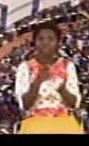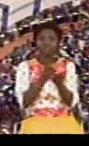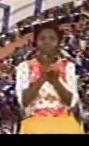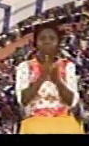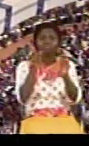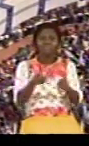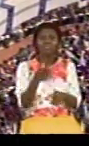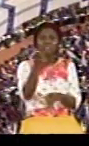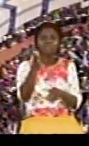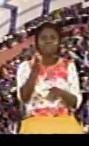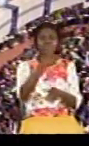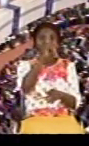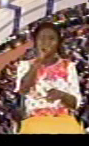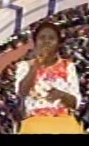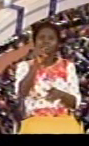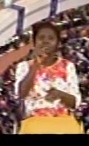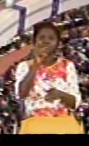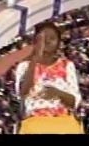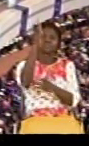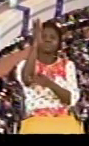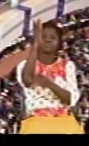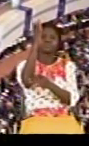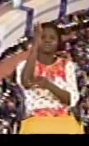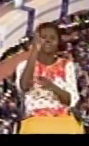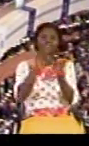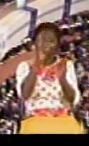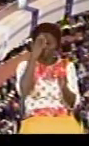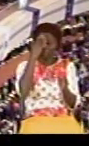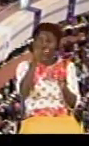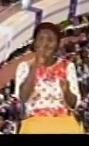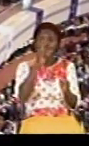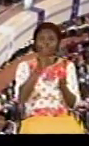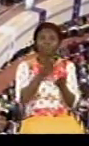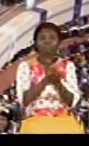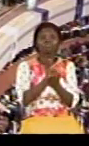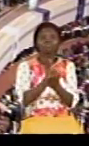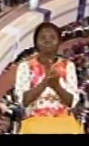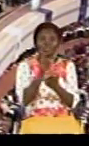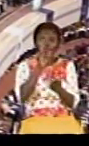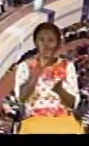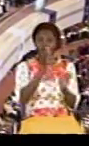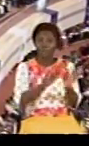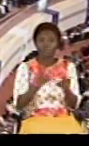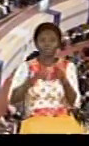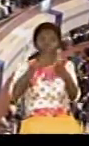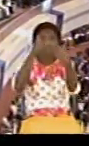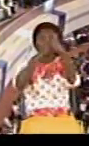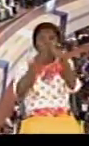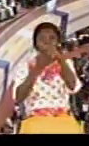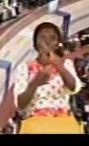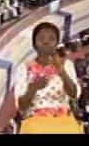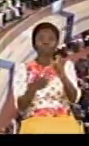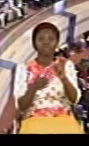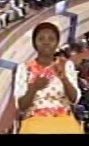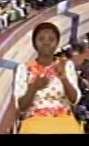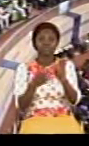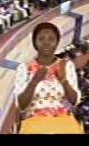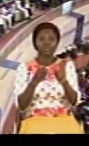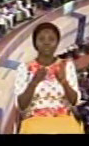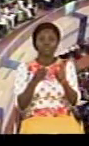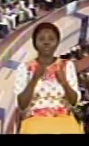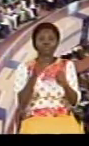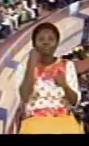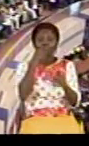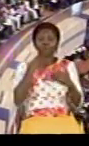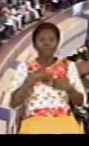today, genuine, going to heaven, who have repented, and you